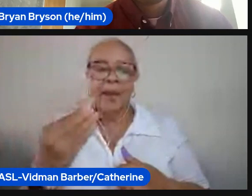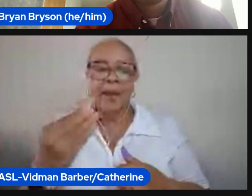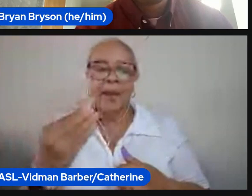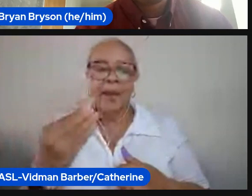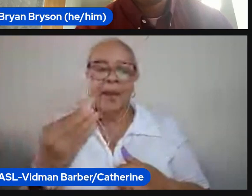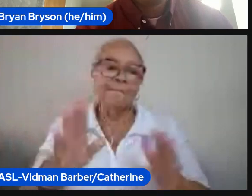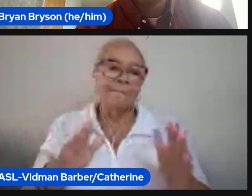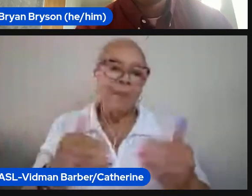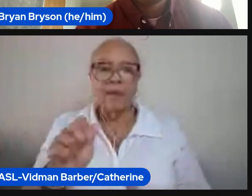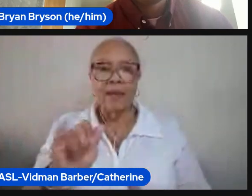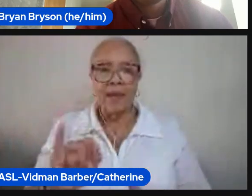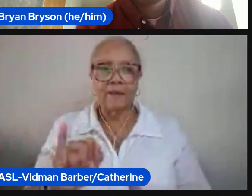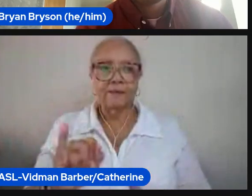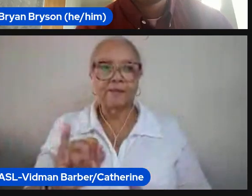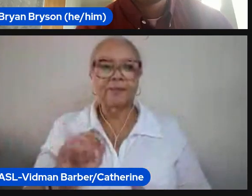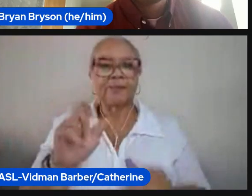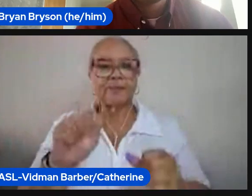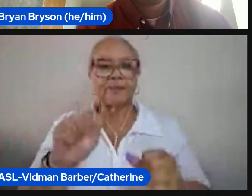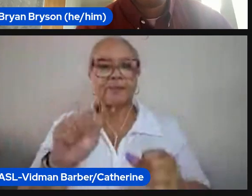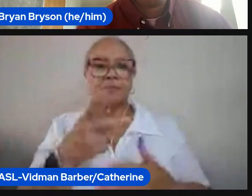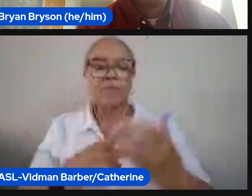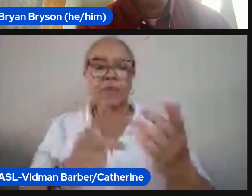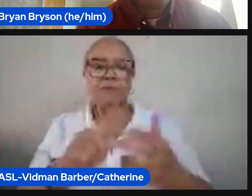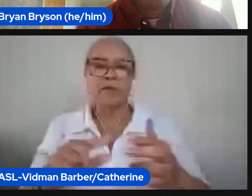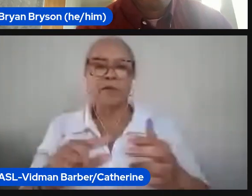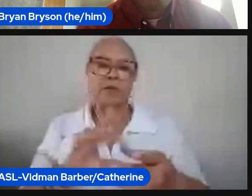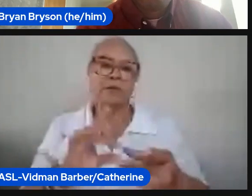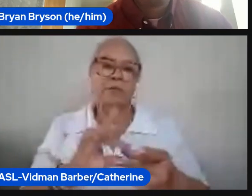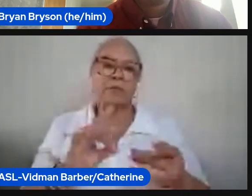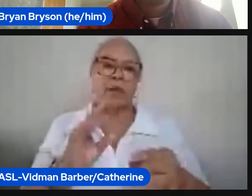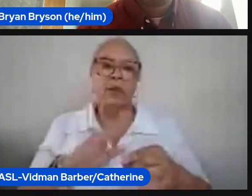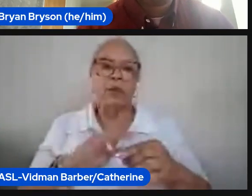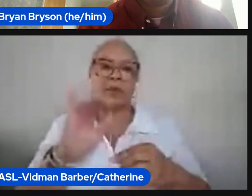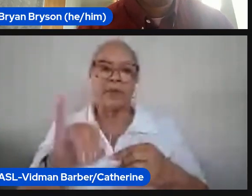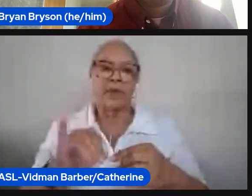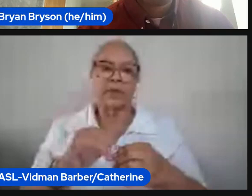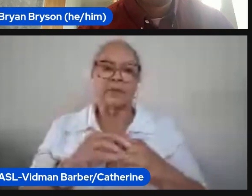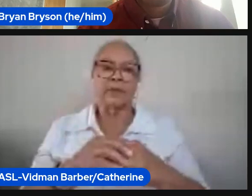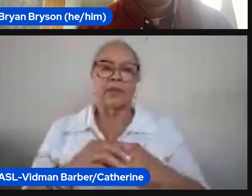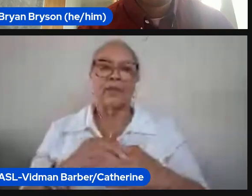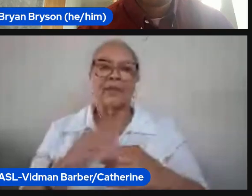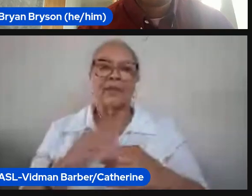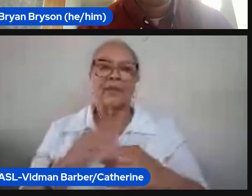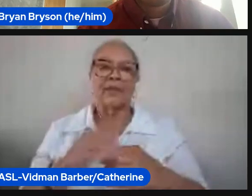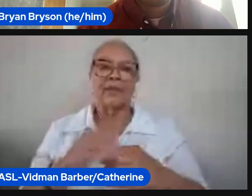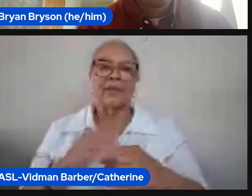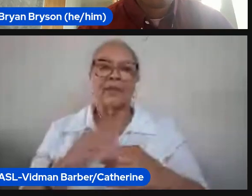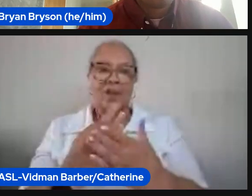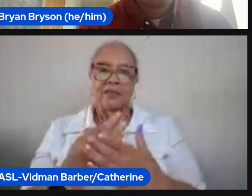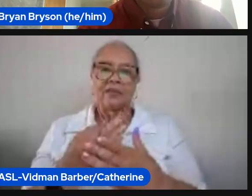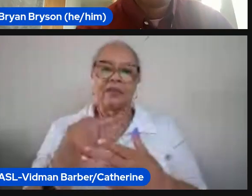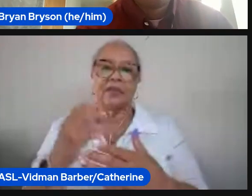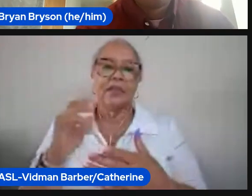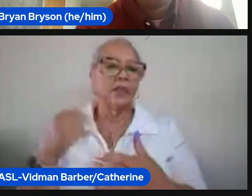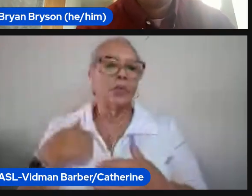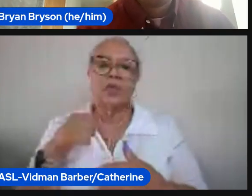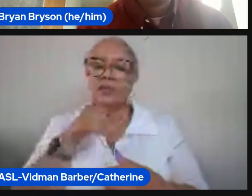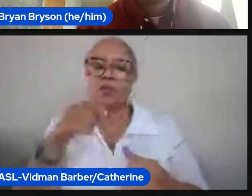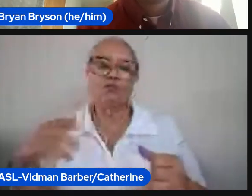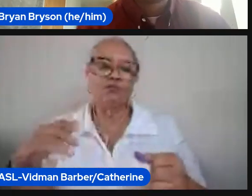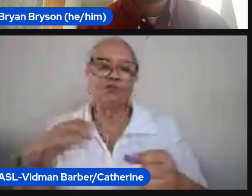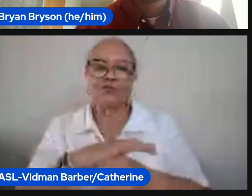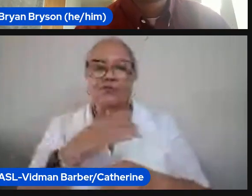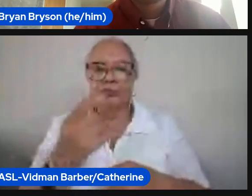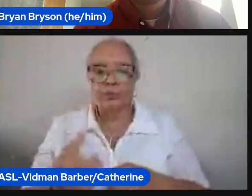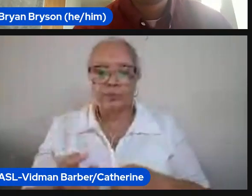And could you both comment a little bit on that? The fact that we don't fully understand